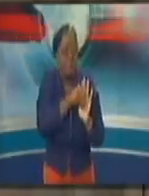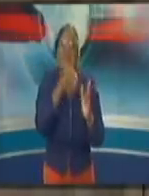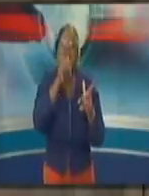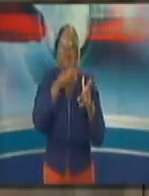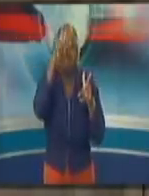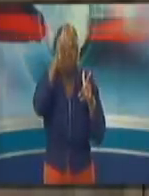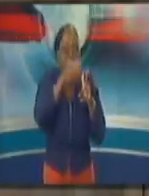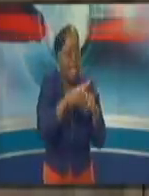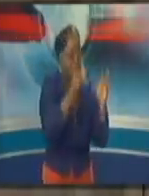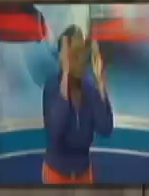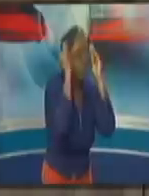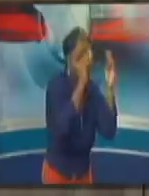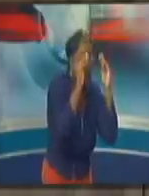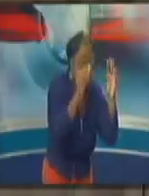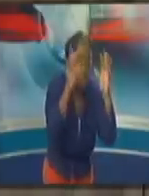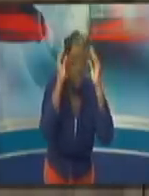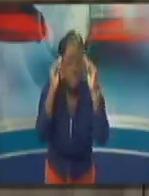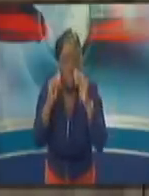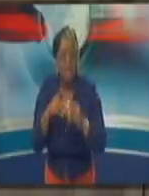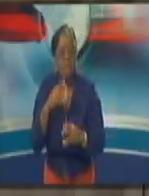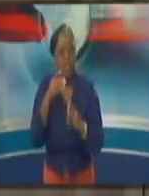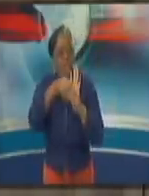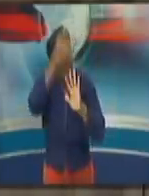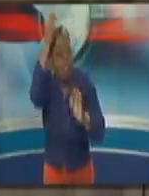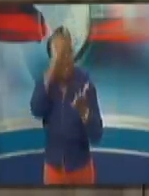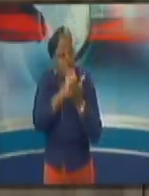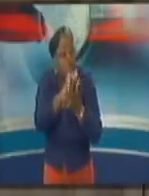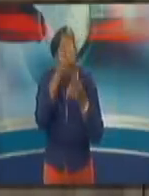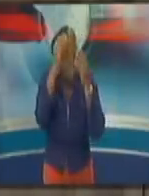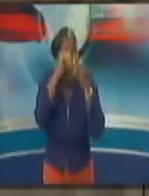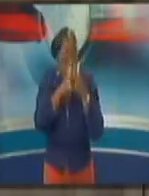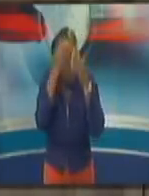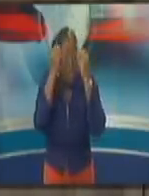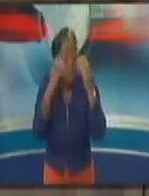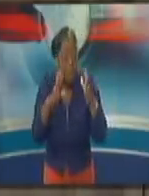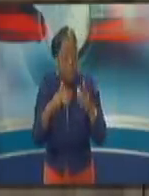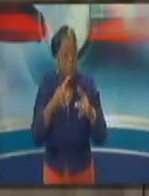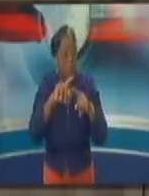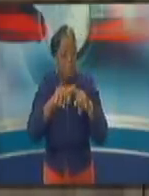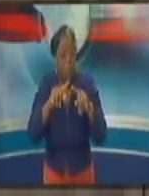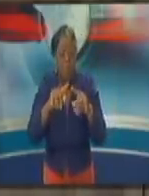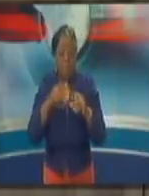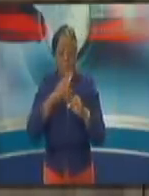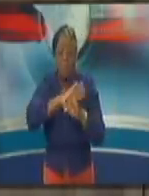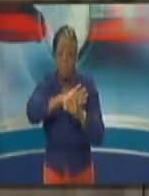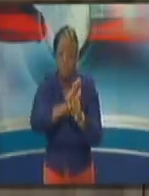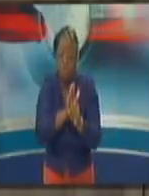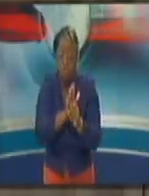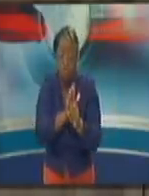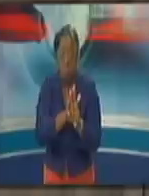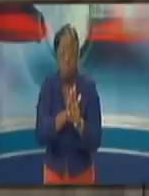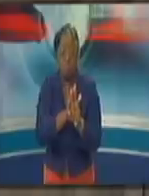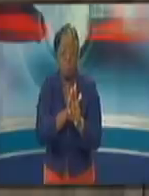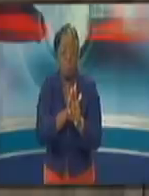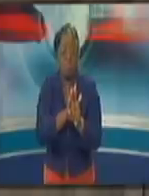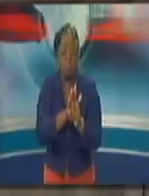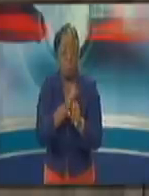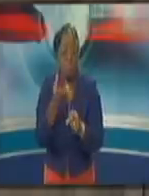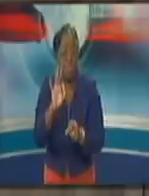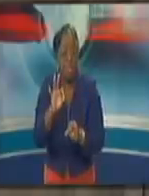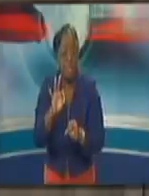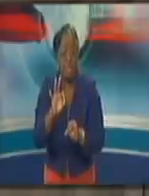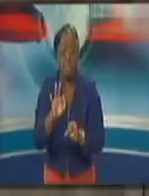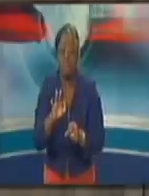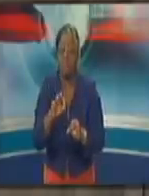adjust our treatment regimes to suit. But as I said before, the treatment of COVID is really supportive thus far. There's no specific treatment for